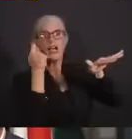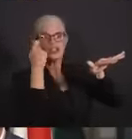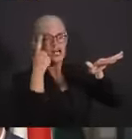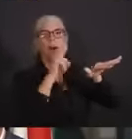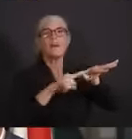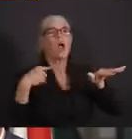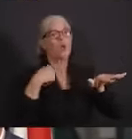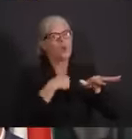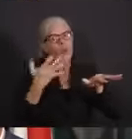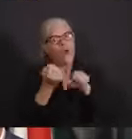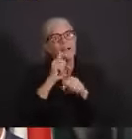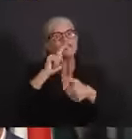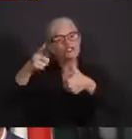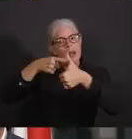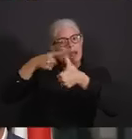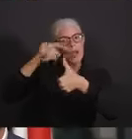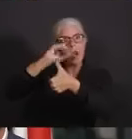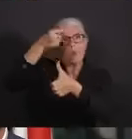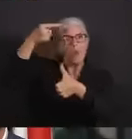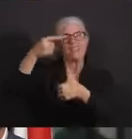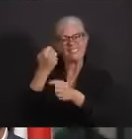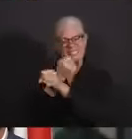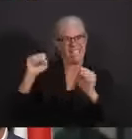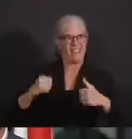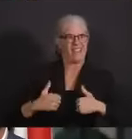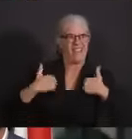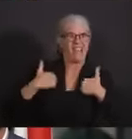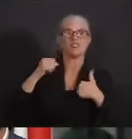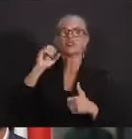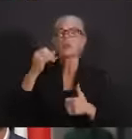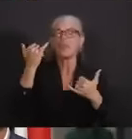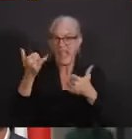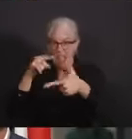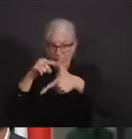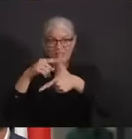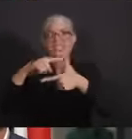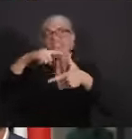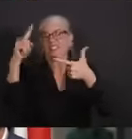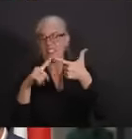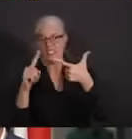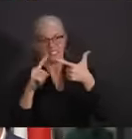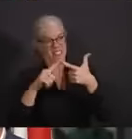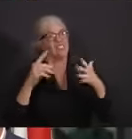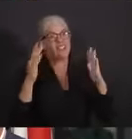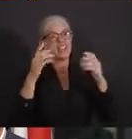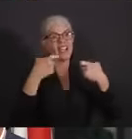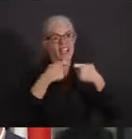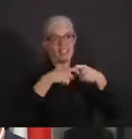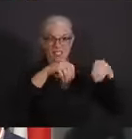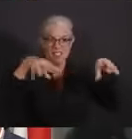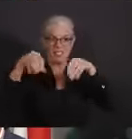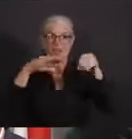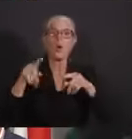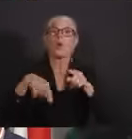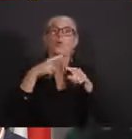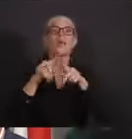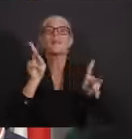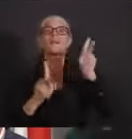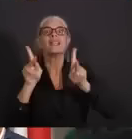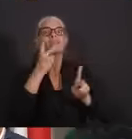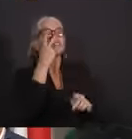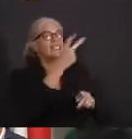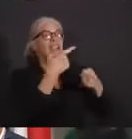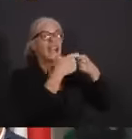also have a record number of people there for the restoration of power, these linemen. People love seeing the linemen coming in on the interstate. It's a great